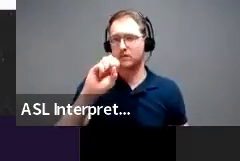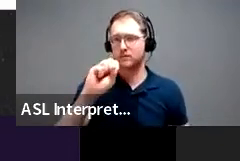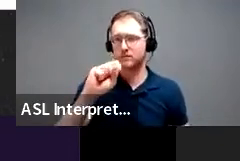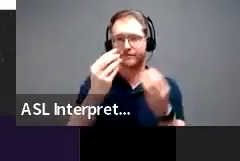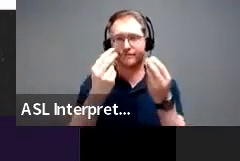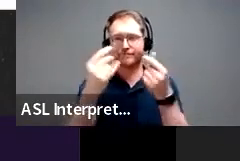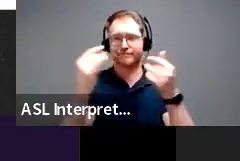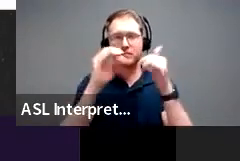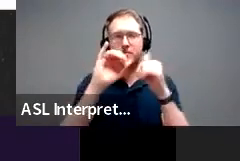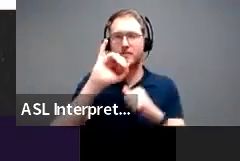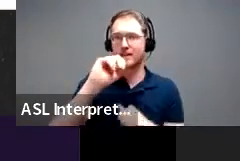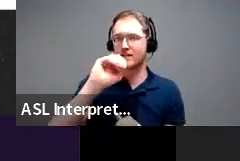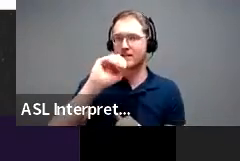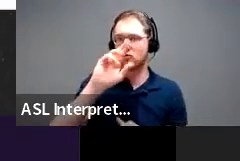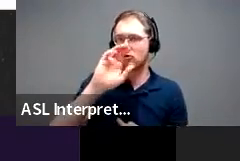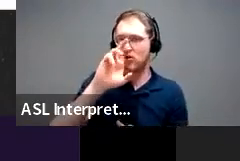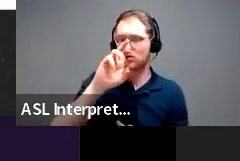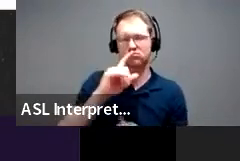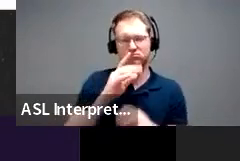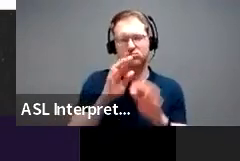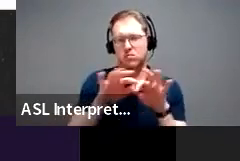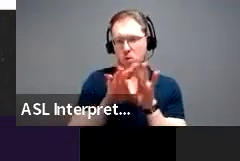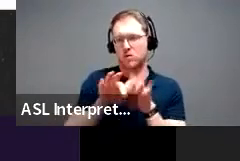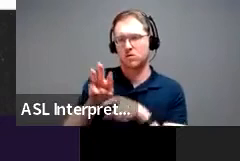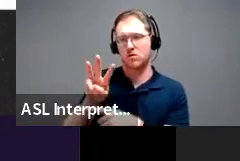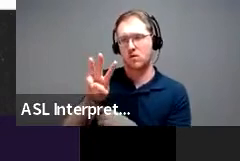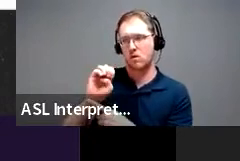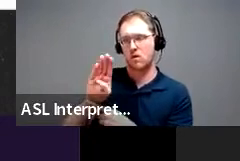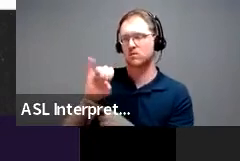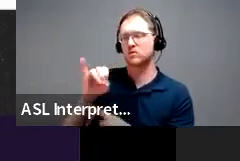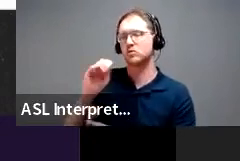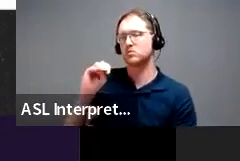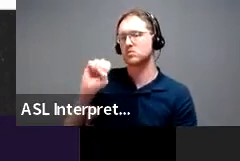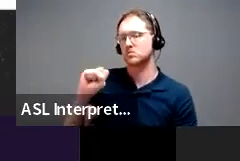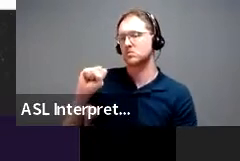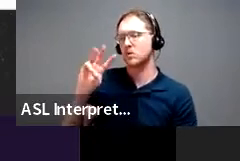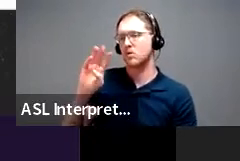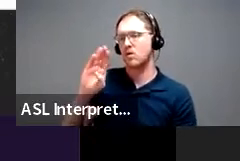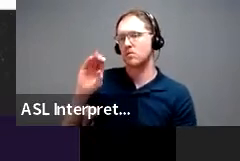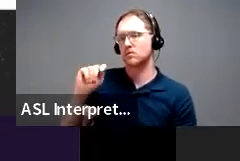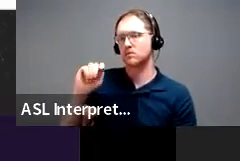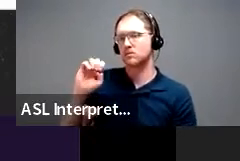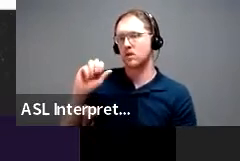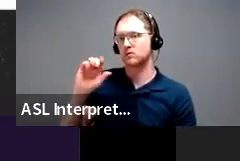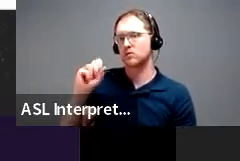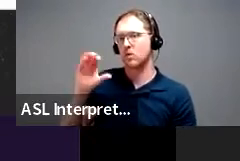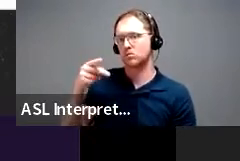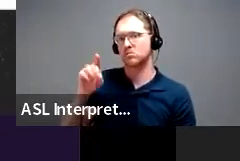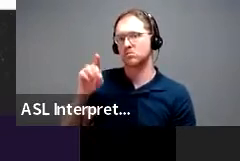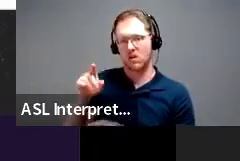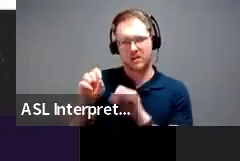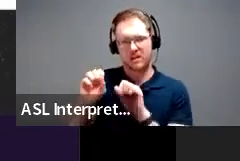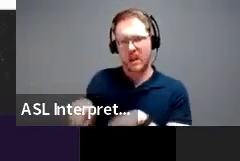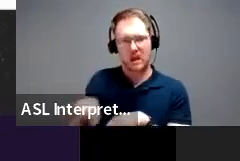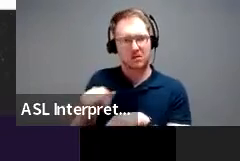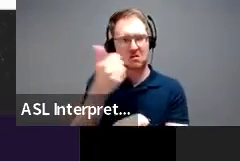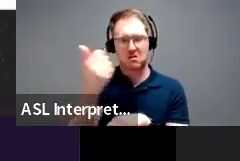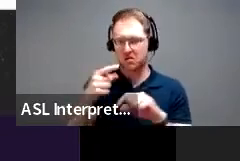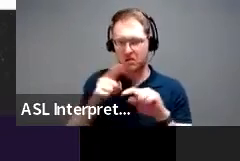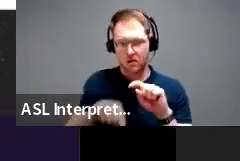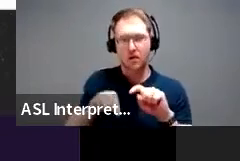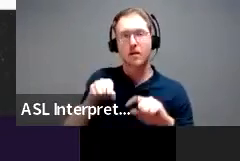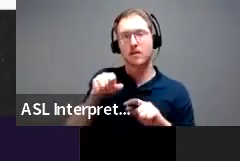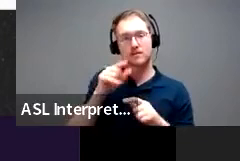is a very important thing that James Webb can do uniquely. And in this middle image, you're looking at